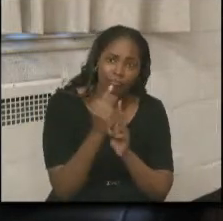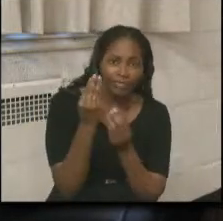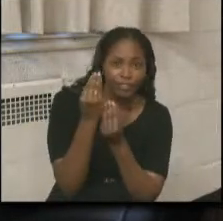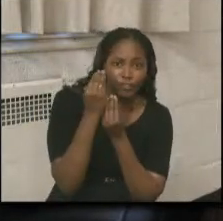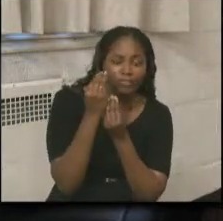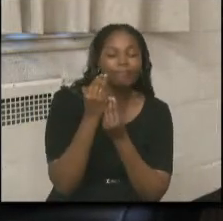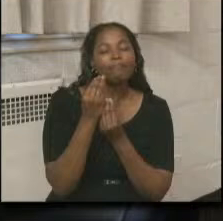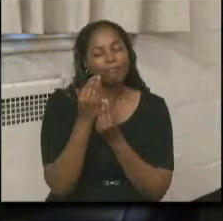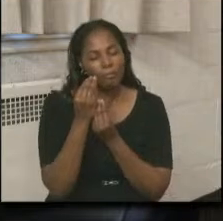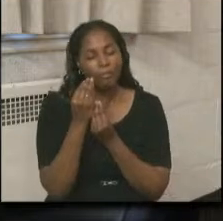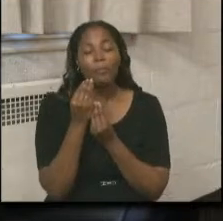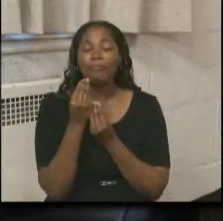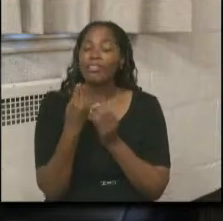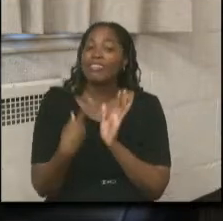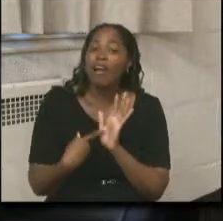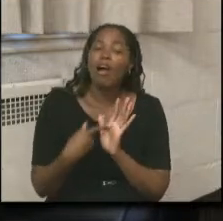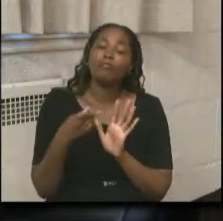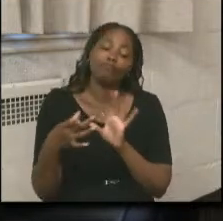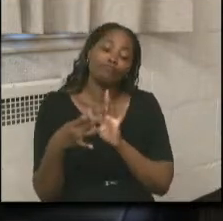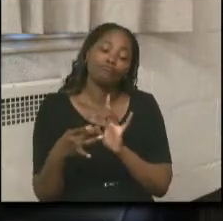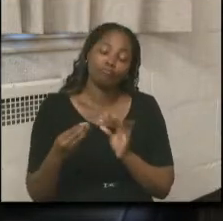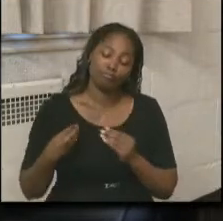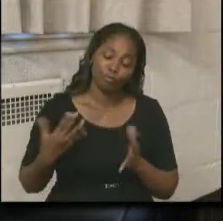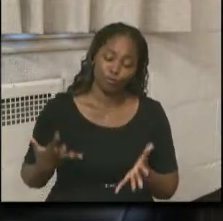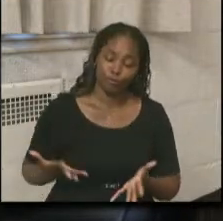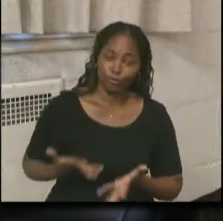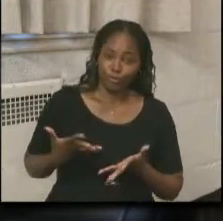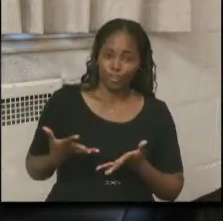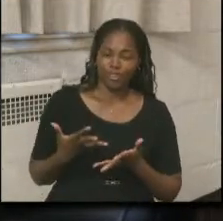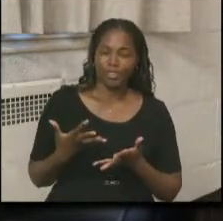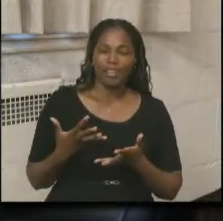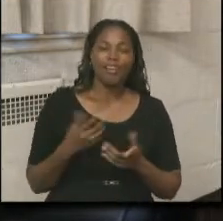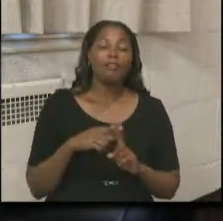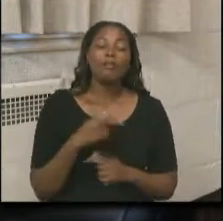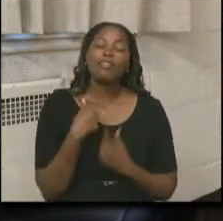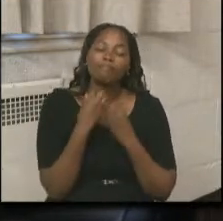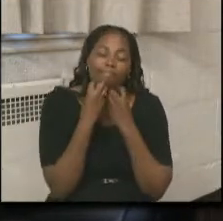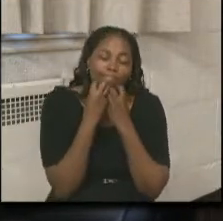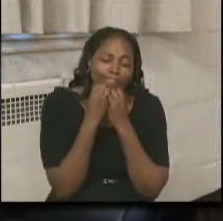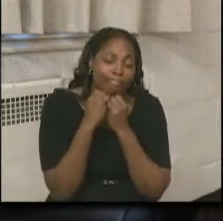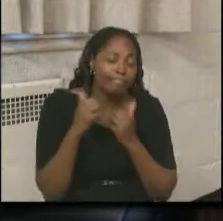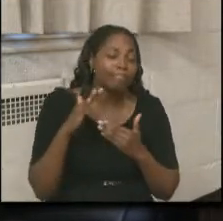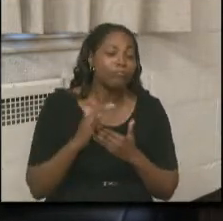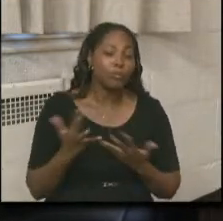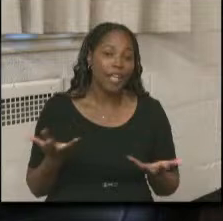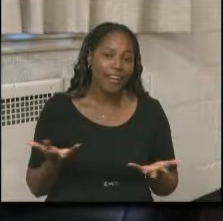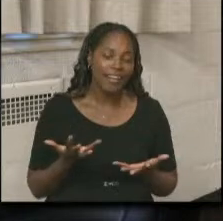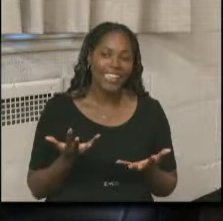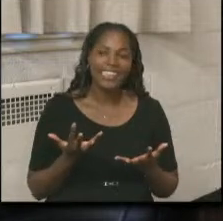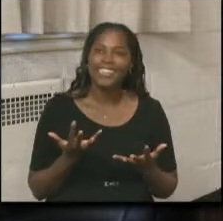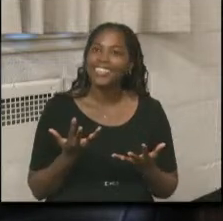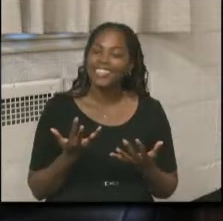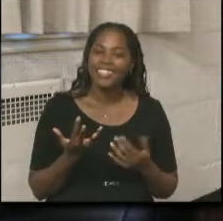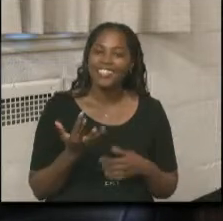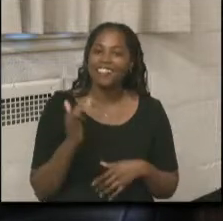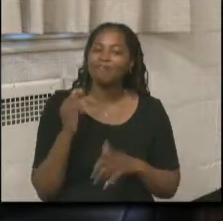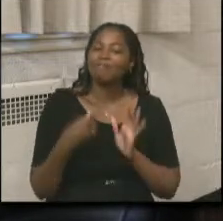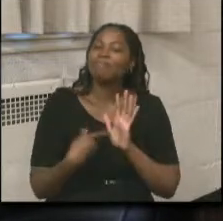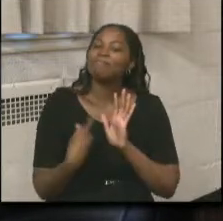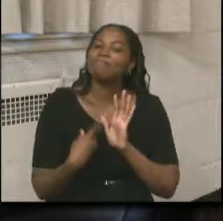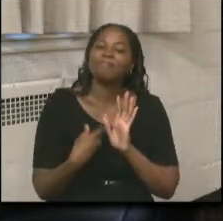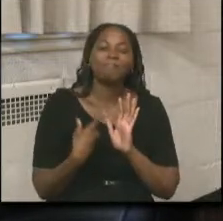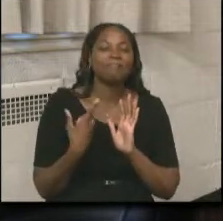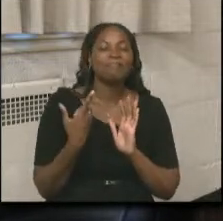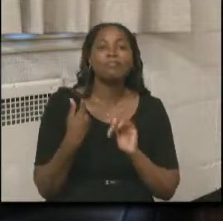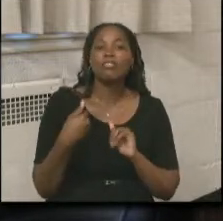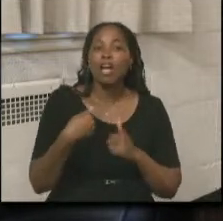sometimes it was encouragement, but what I valued the most is the days that you would actually, I